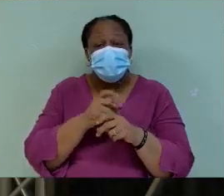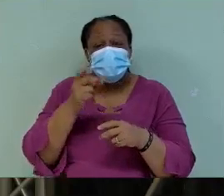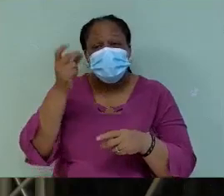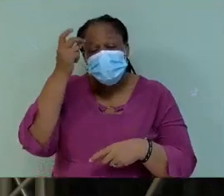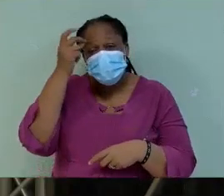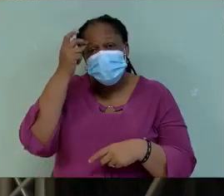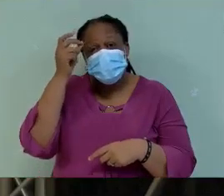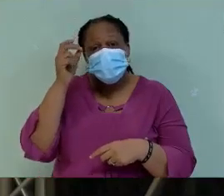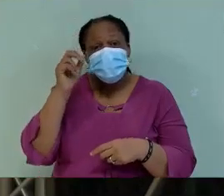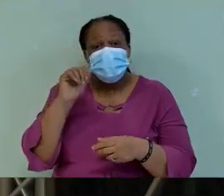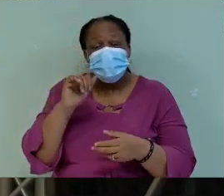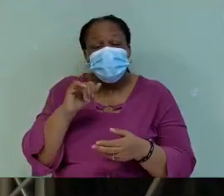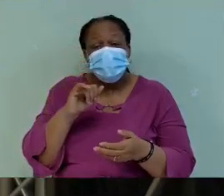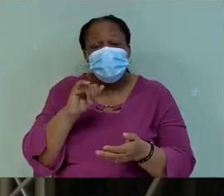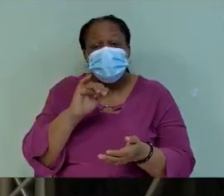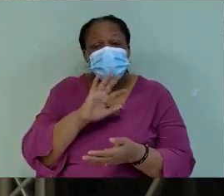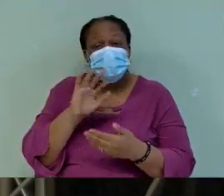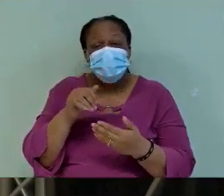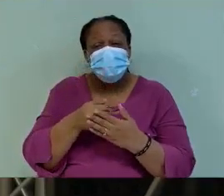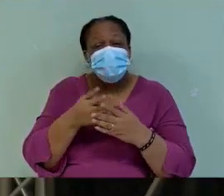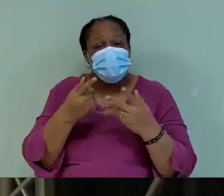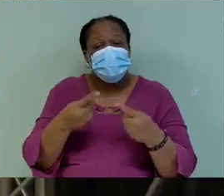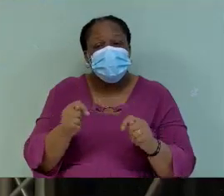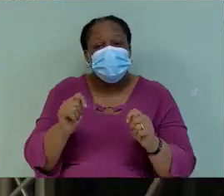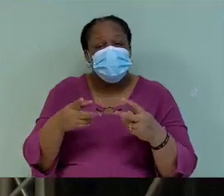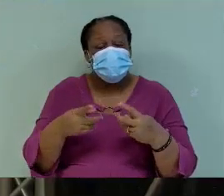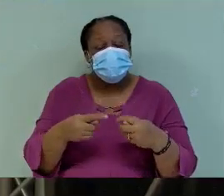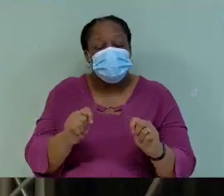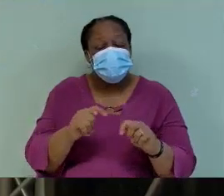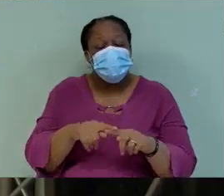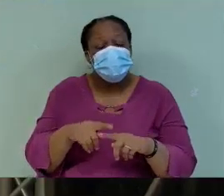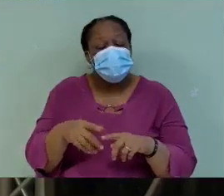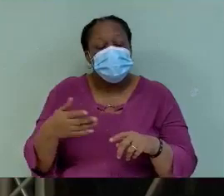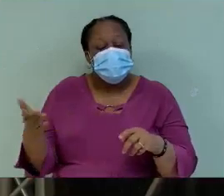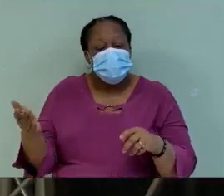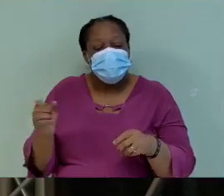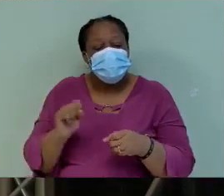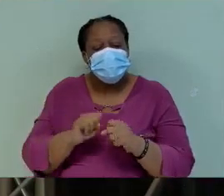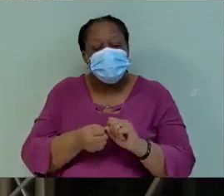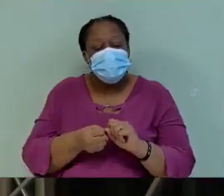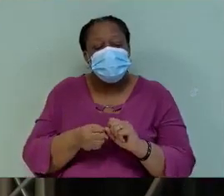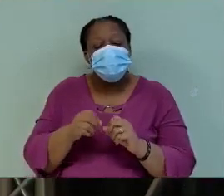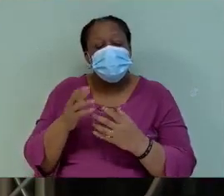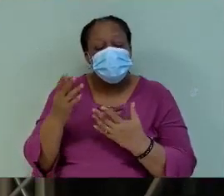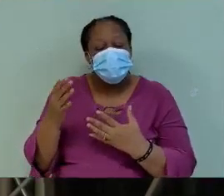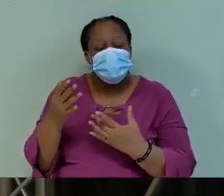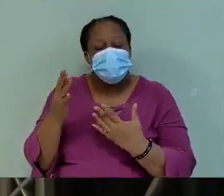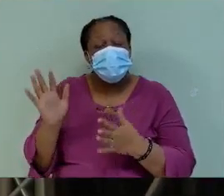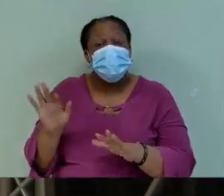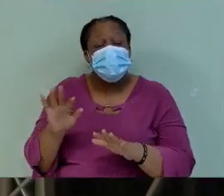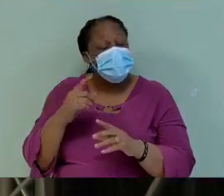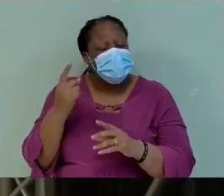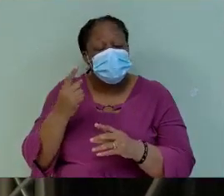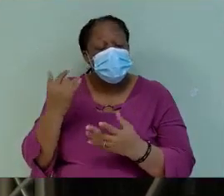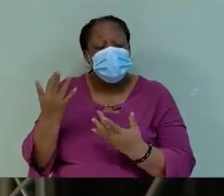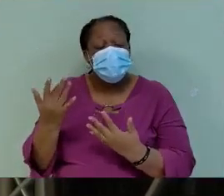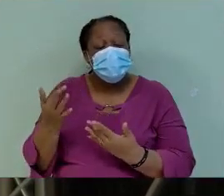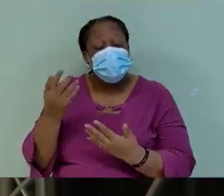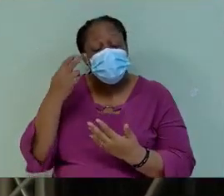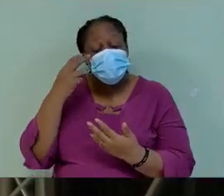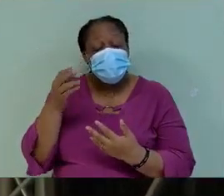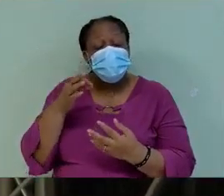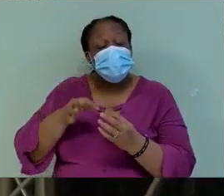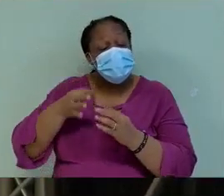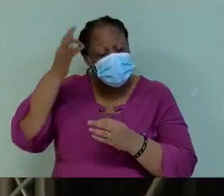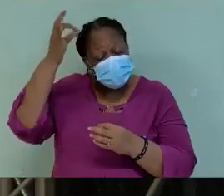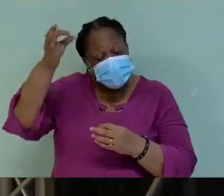are just in phase 1 trials and they're not ready as yet, although they appear to have some hope. And so we just need to wait and see whether or not in the future